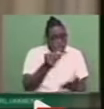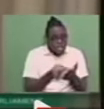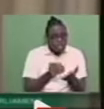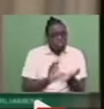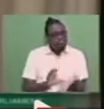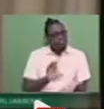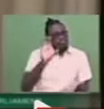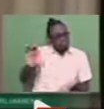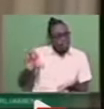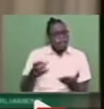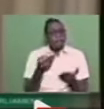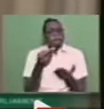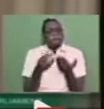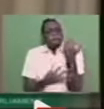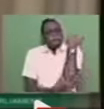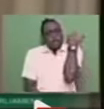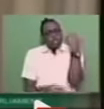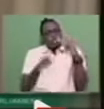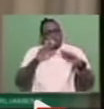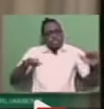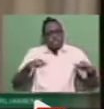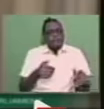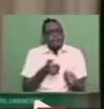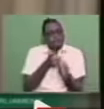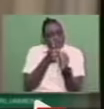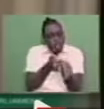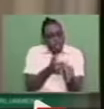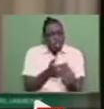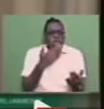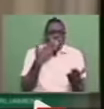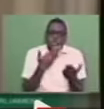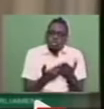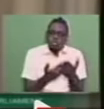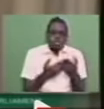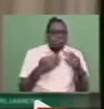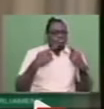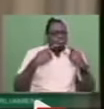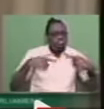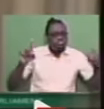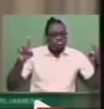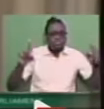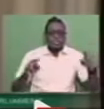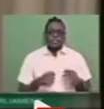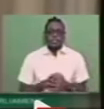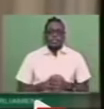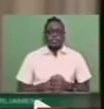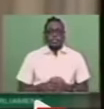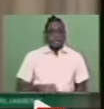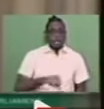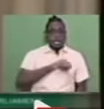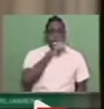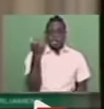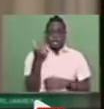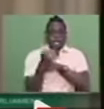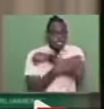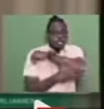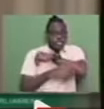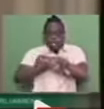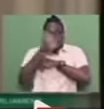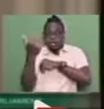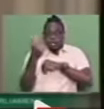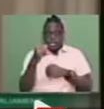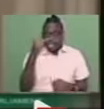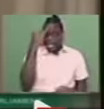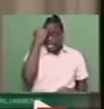Follow the growing examples of countries like New Zealand, India, Singapore, where top politicians have taken pay cuts in